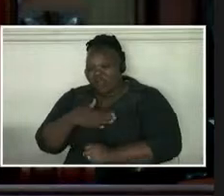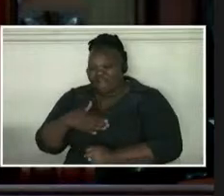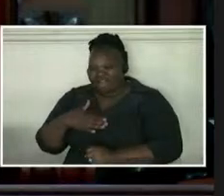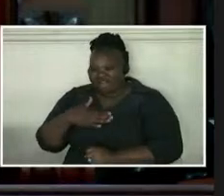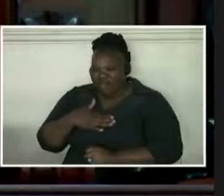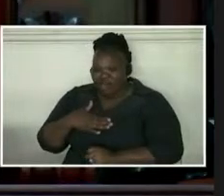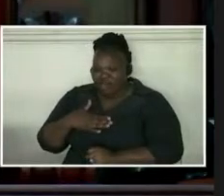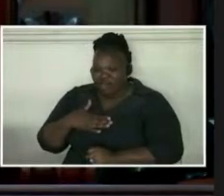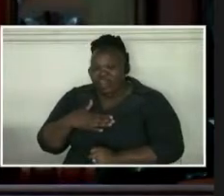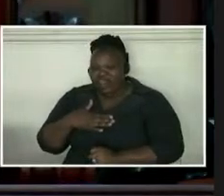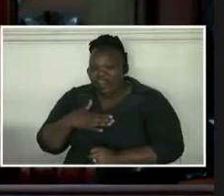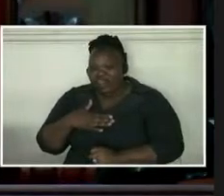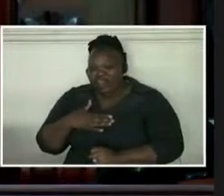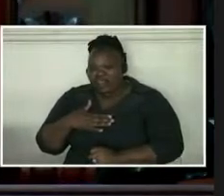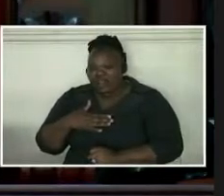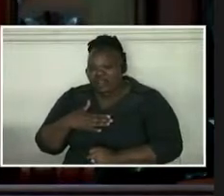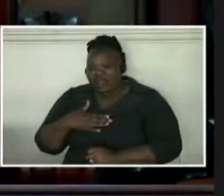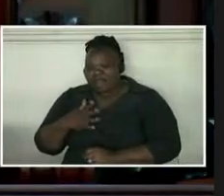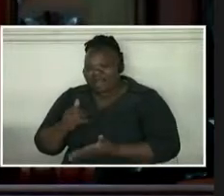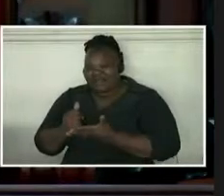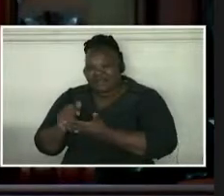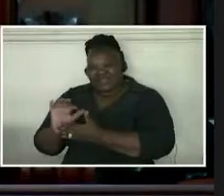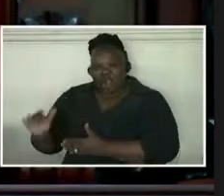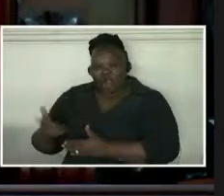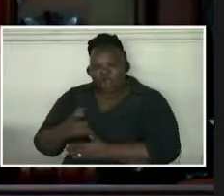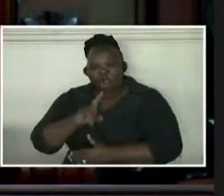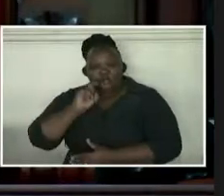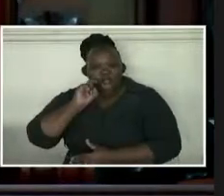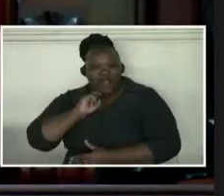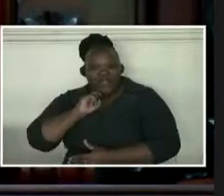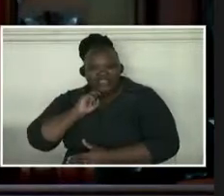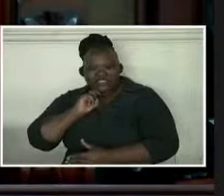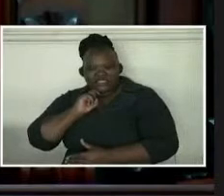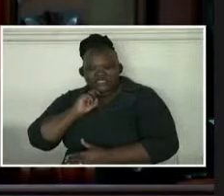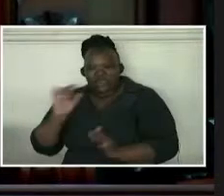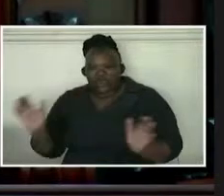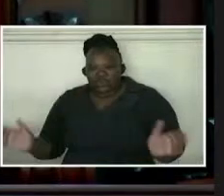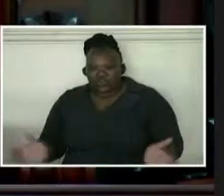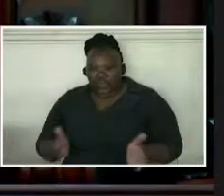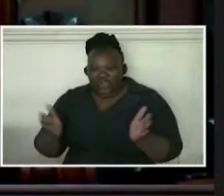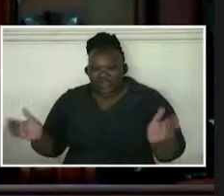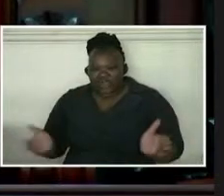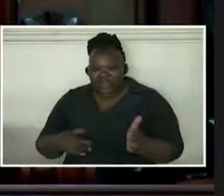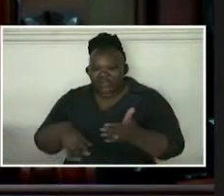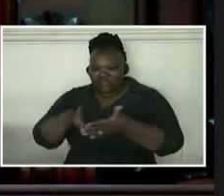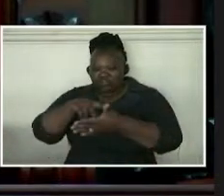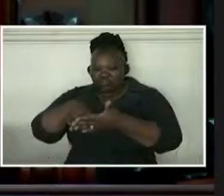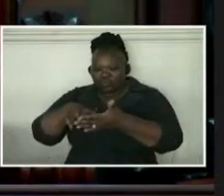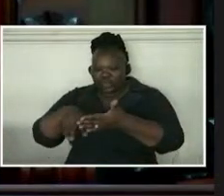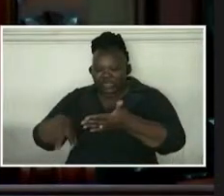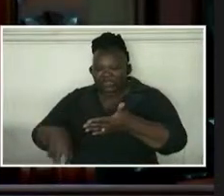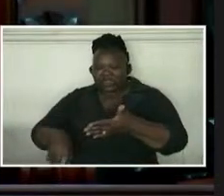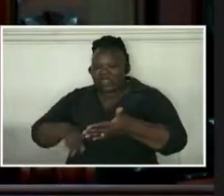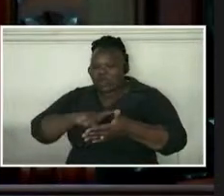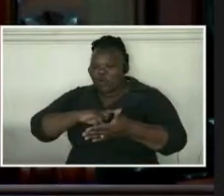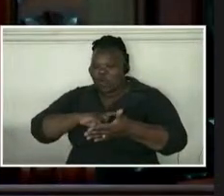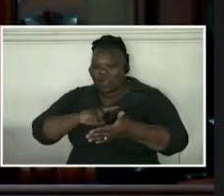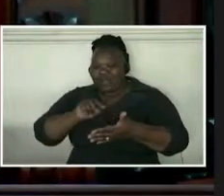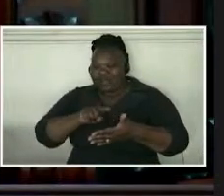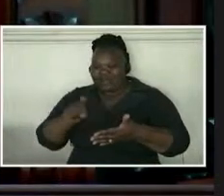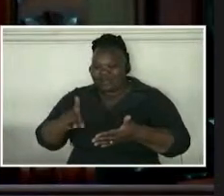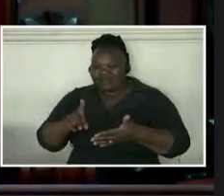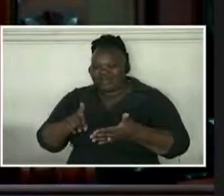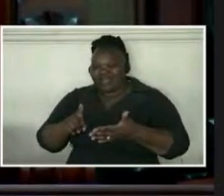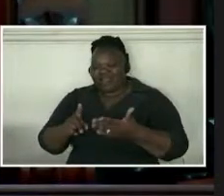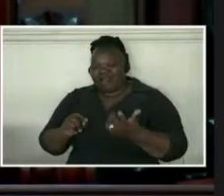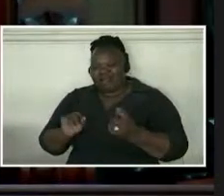base to all ages and to encourage to read since this is lacking in our children in this era